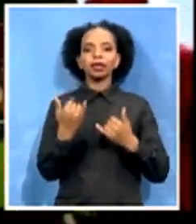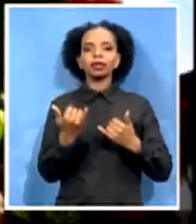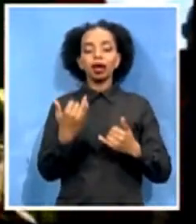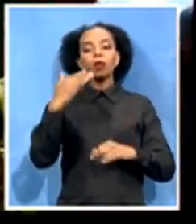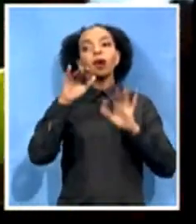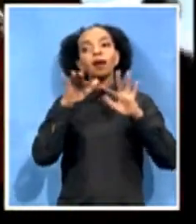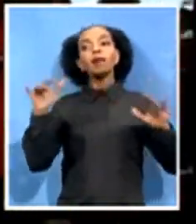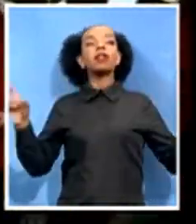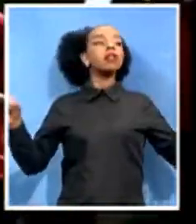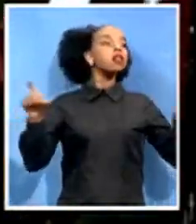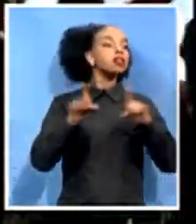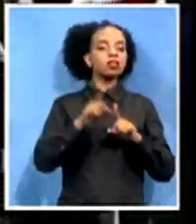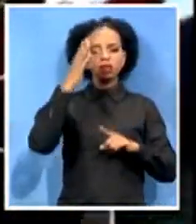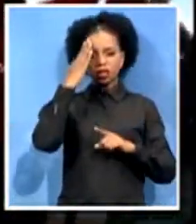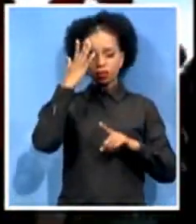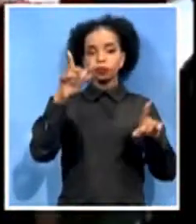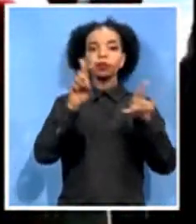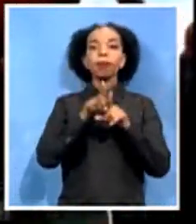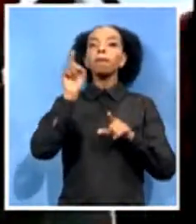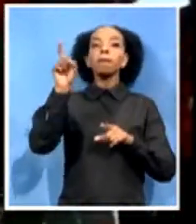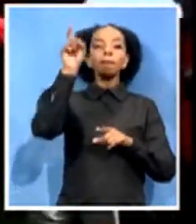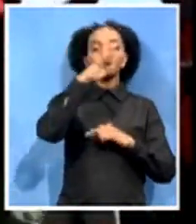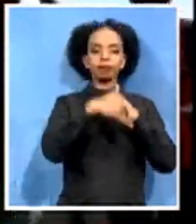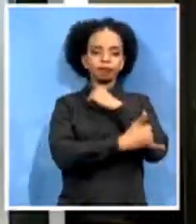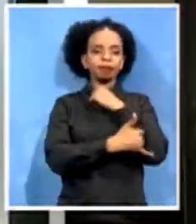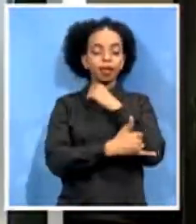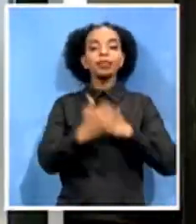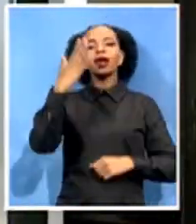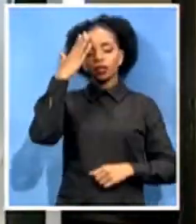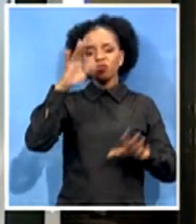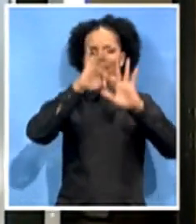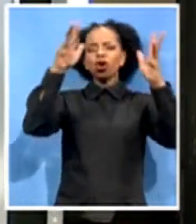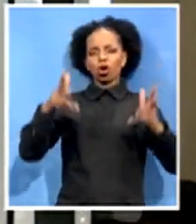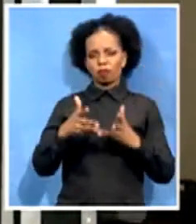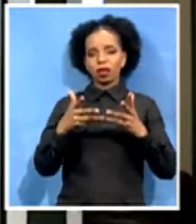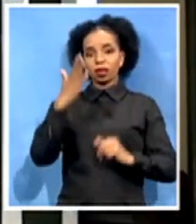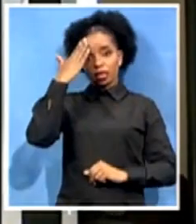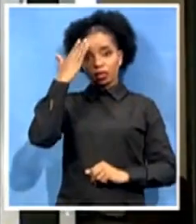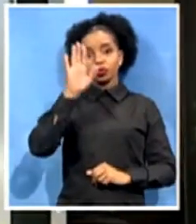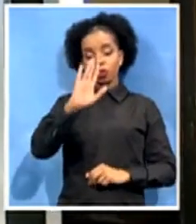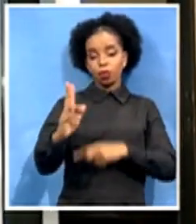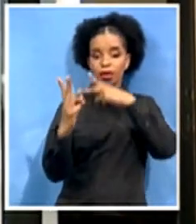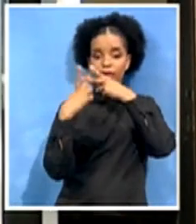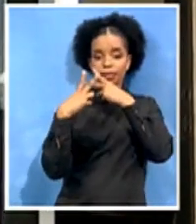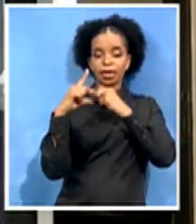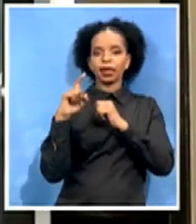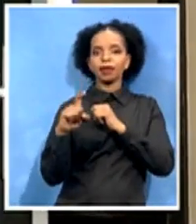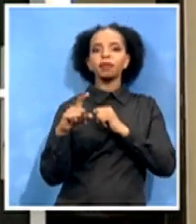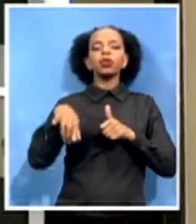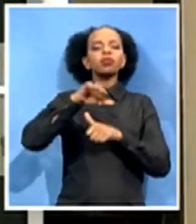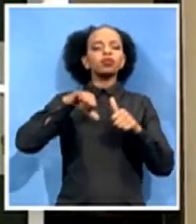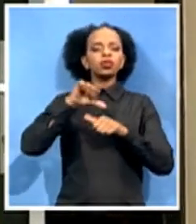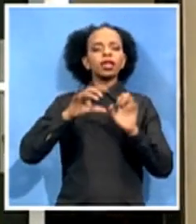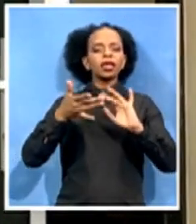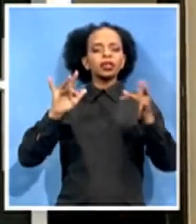other, actually globally. So with your social networks, that's how young people actually get informed about what's